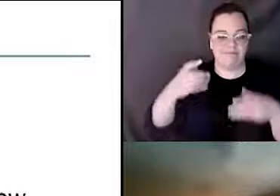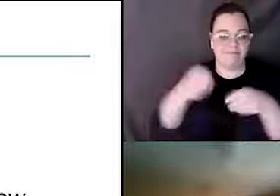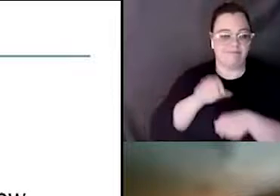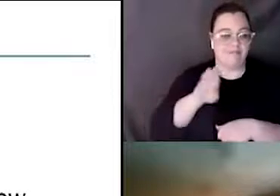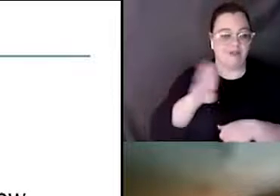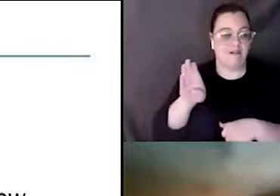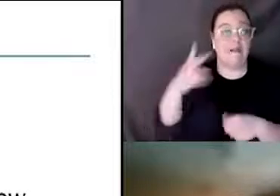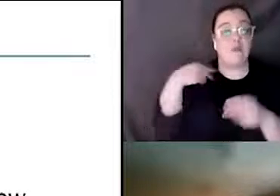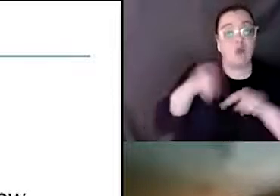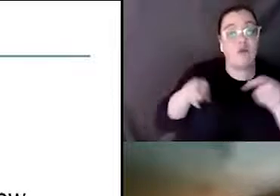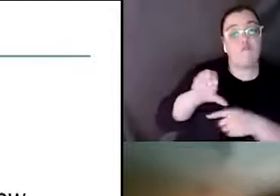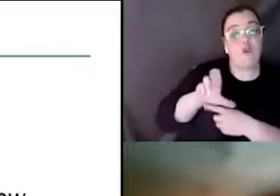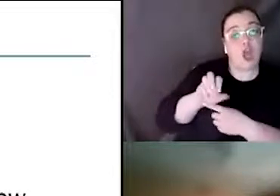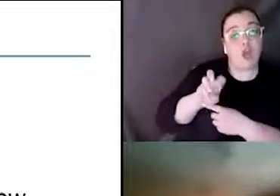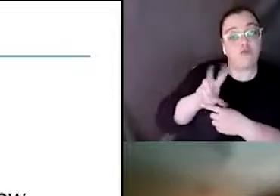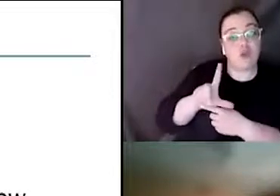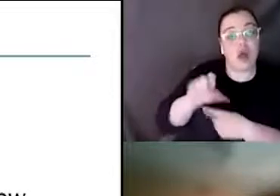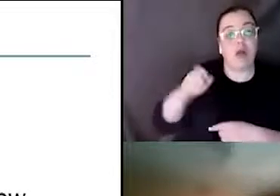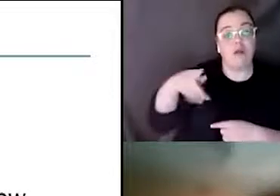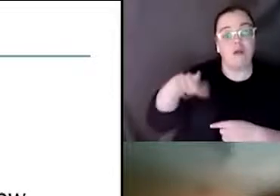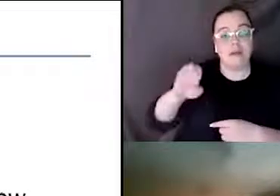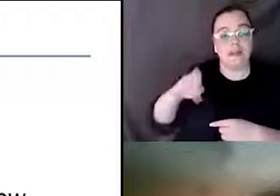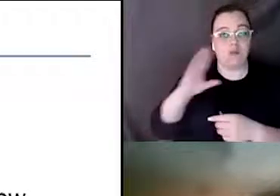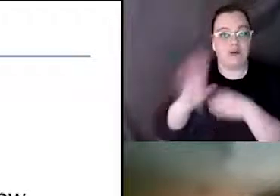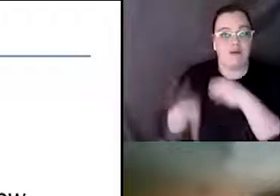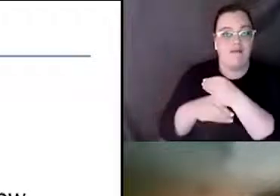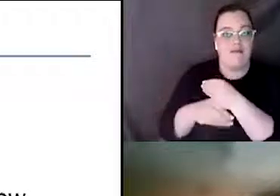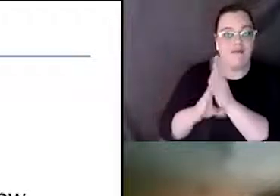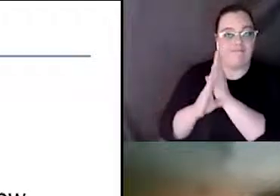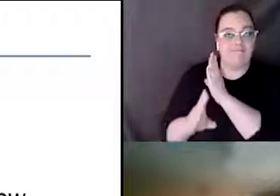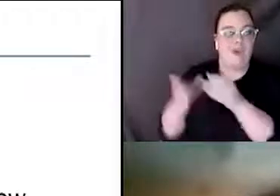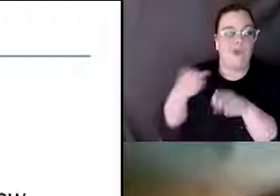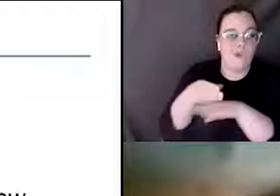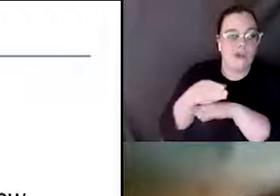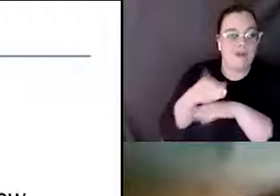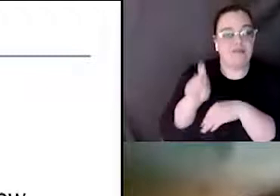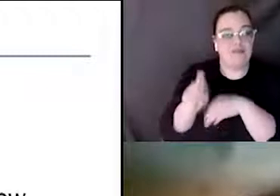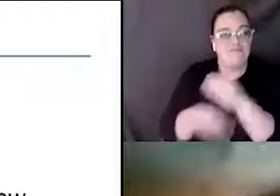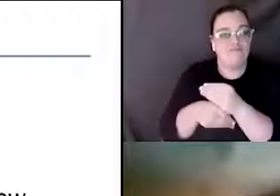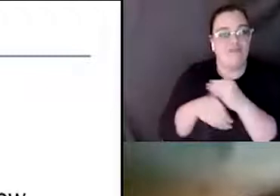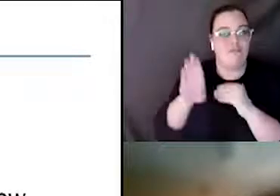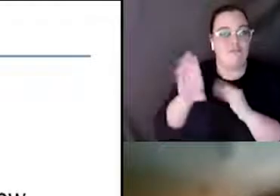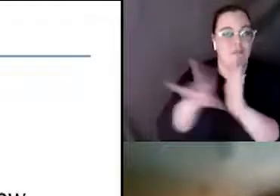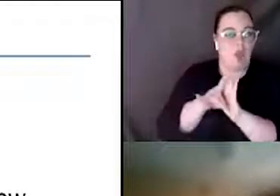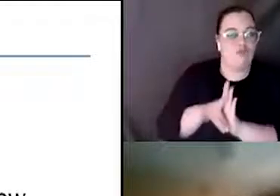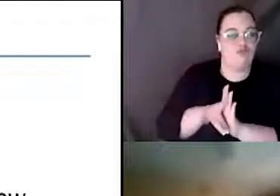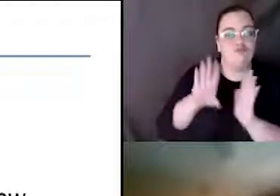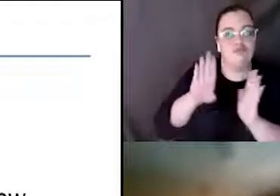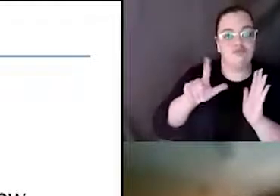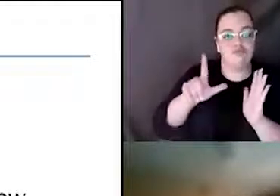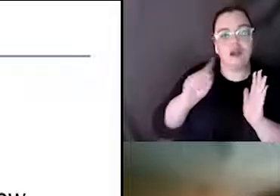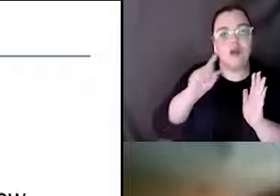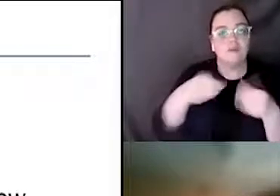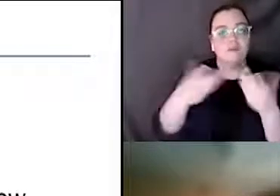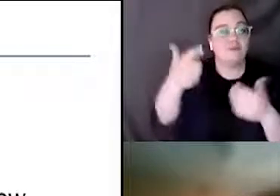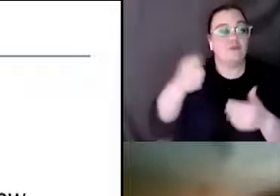to be braced with plywood, and they all need to be bolted. We provide a grant up to $3,000. Our current